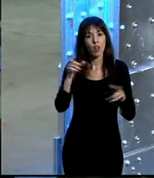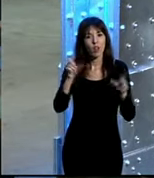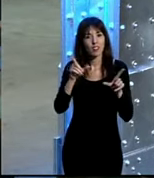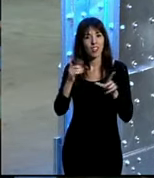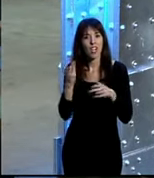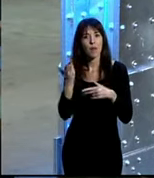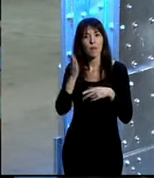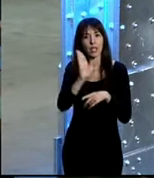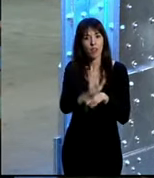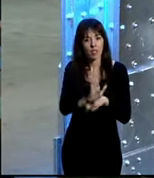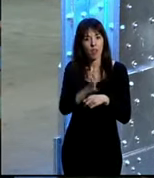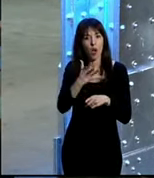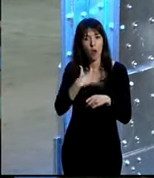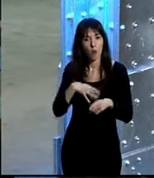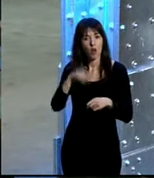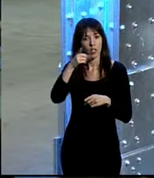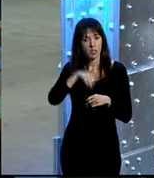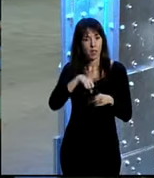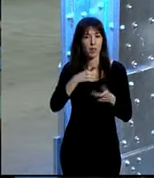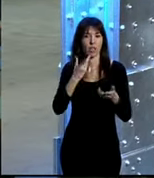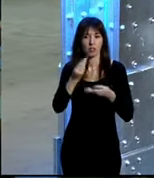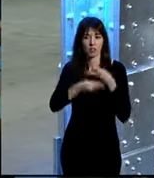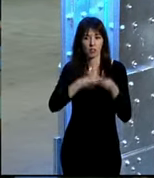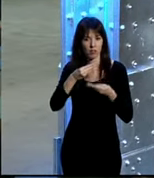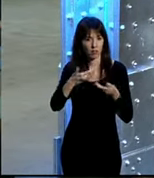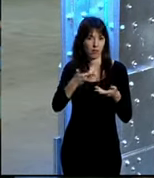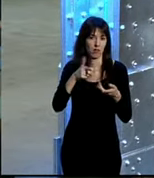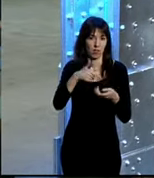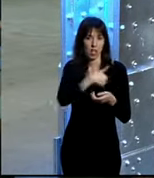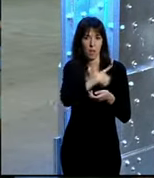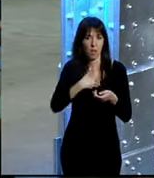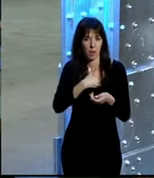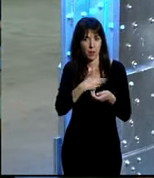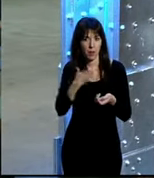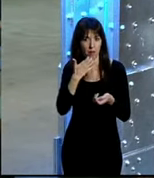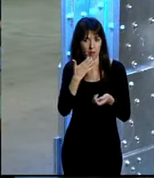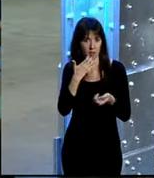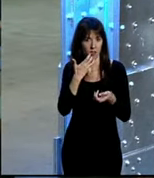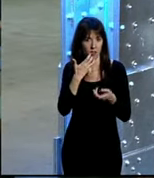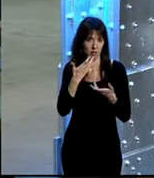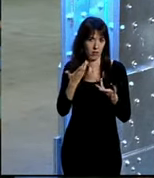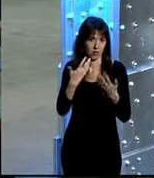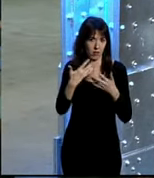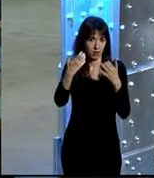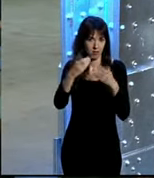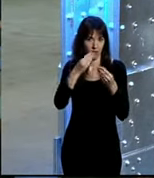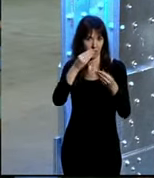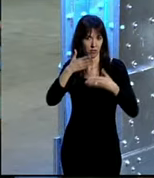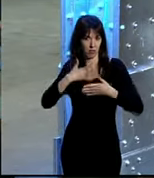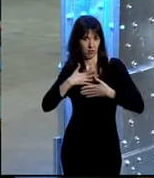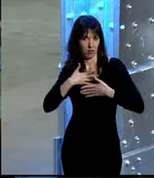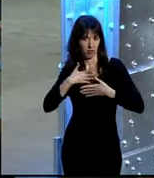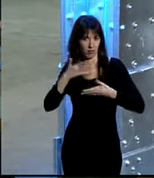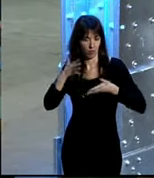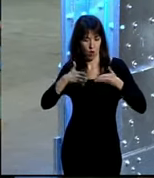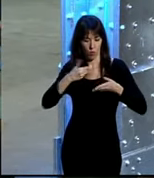person in the audience, and this is adding on to telepresence or remote